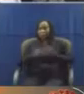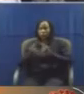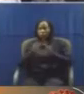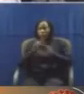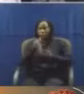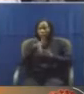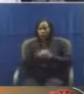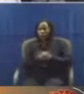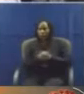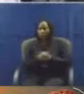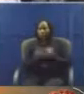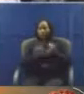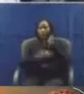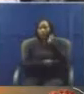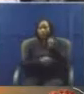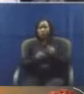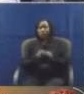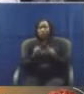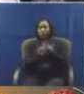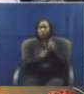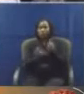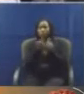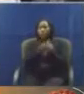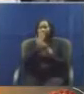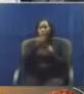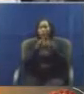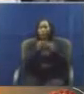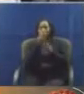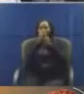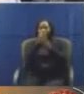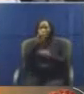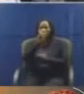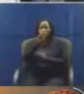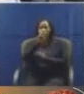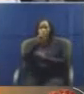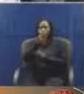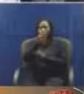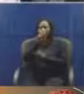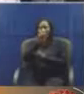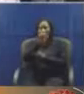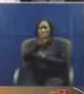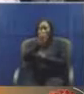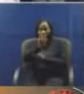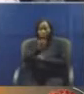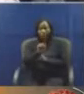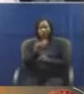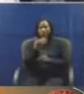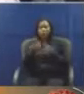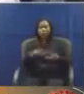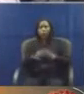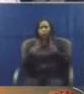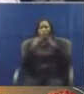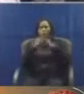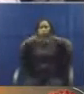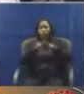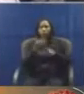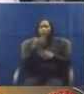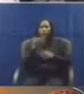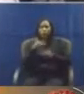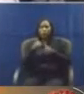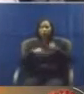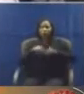The last supplementary question will be asked by the Honourable Swart. Thank you, House Chair. Thank you, Acting Minister.